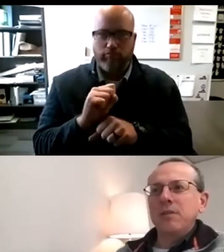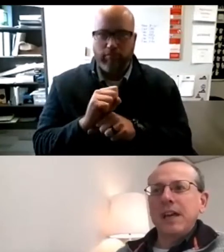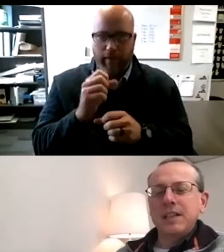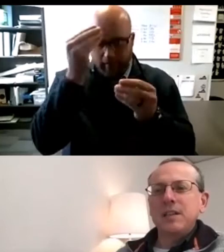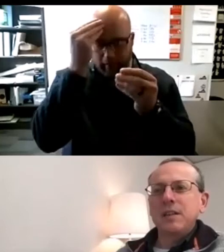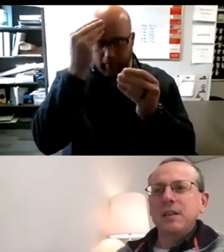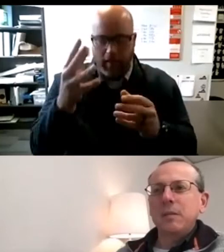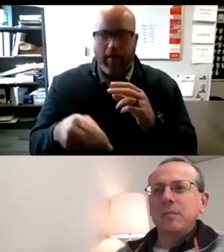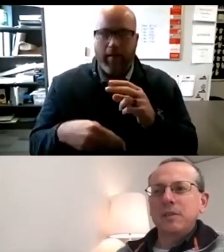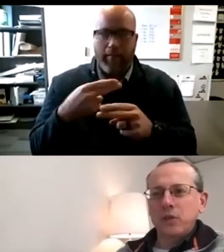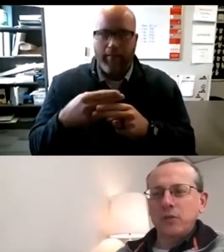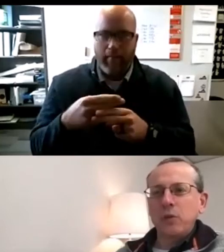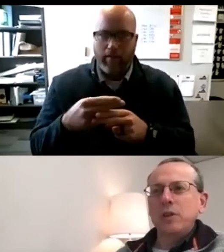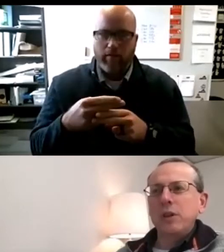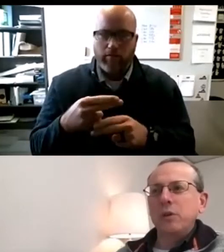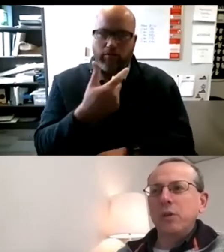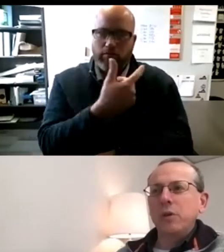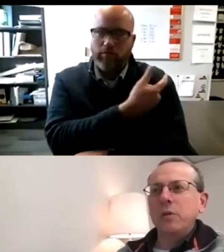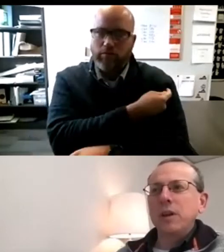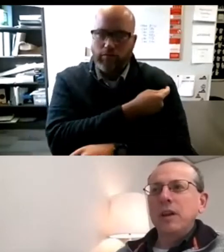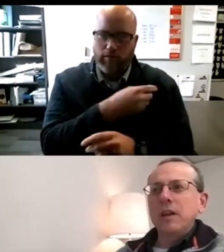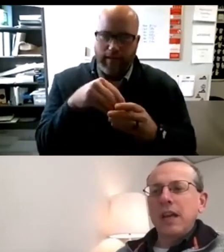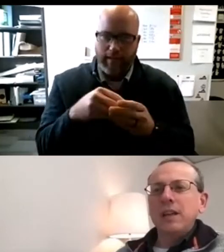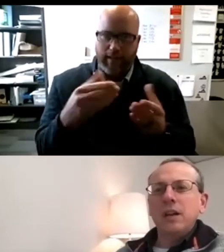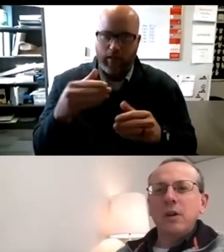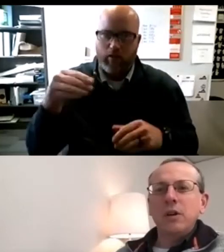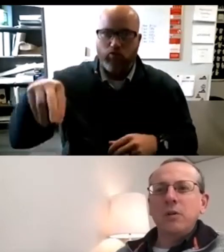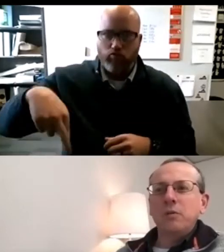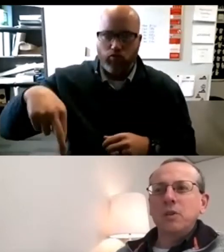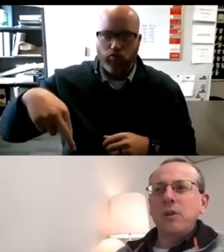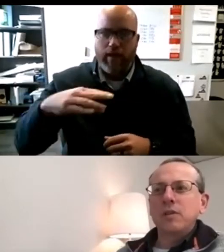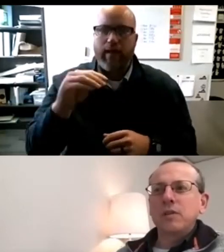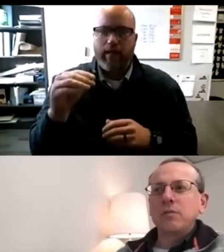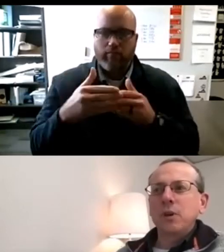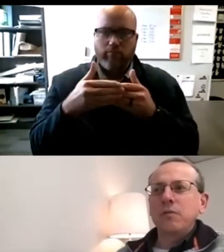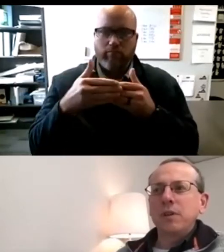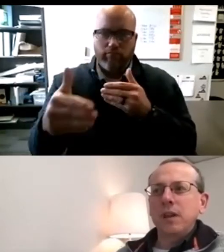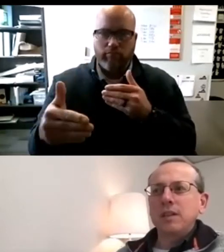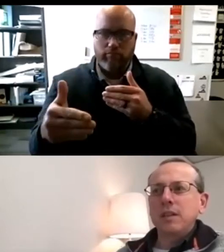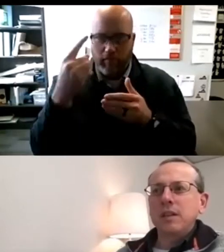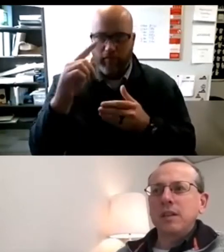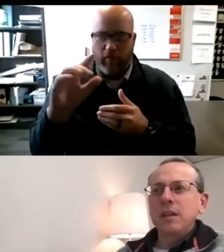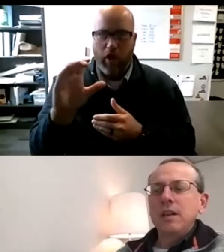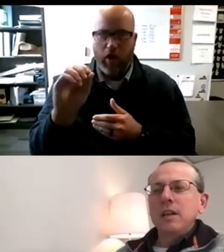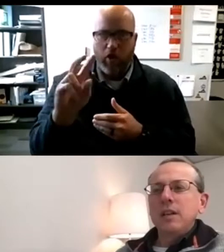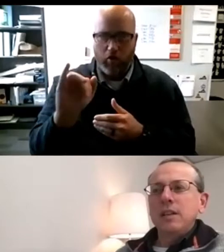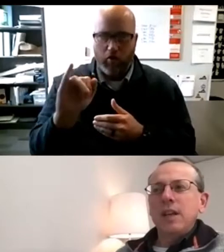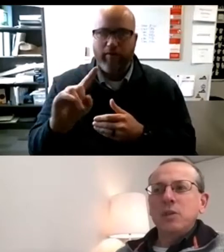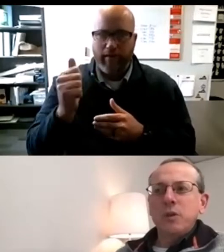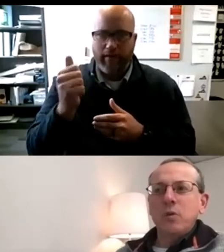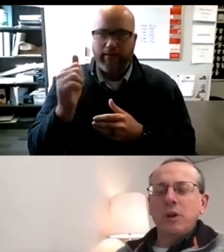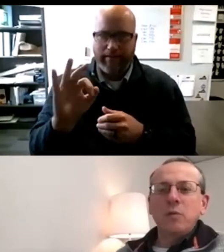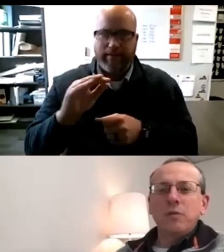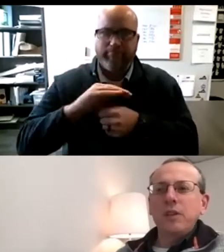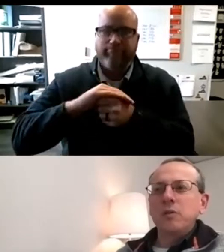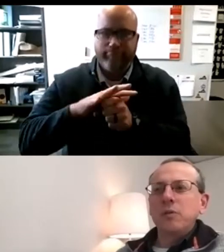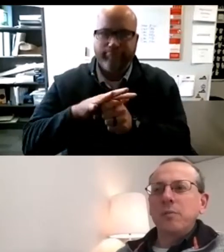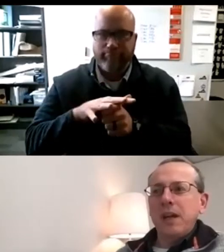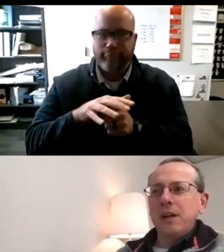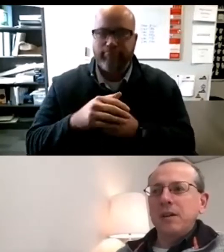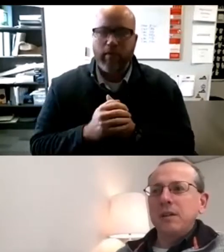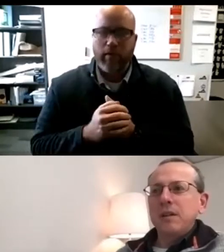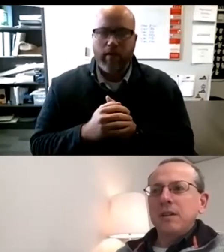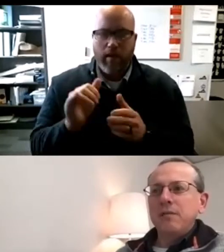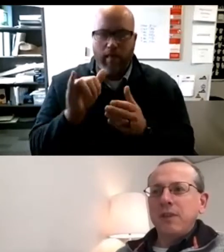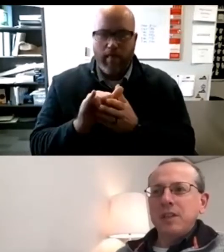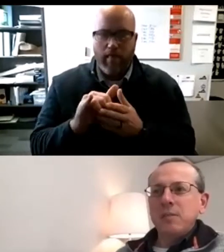about the vaccine distribution here in Roanoke and our ongoing response to COVID-19. Today's recording will feature the